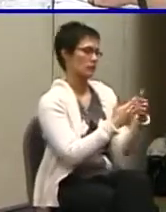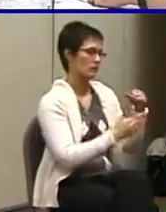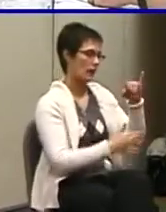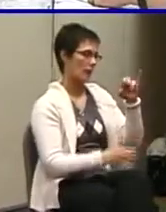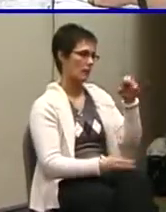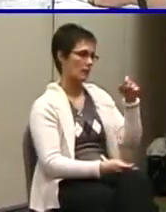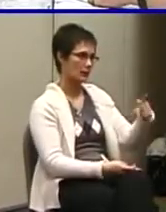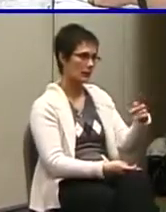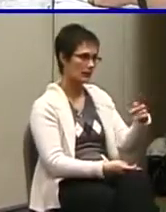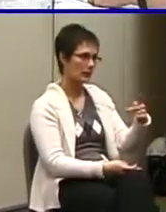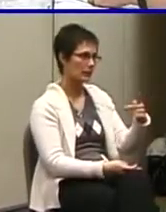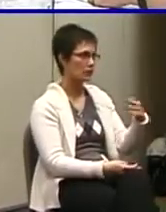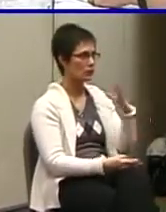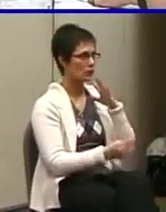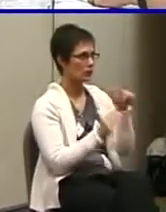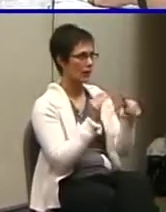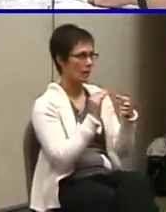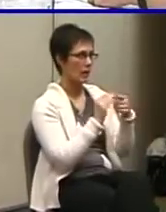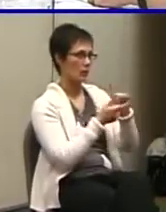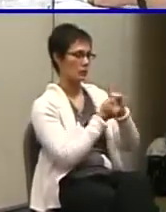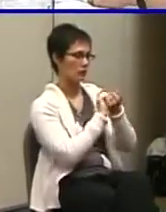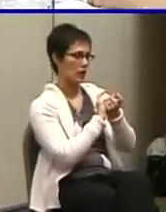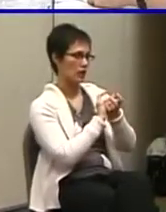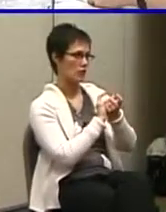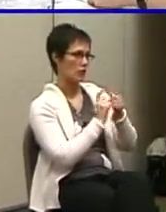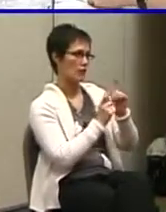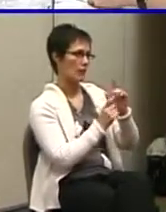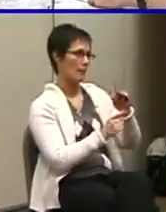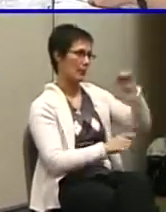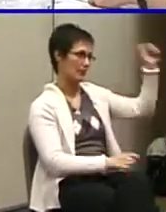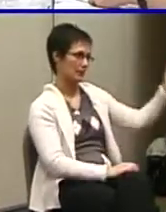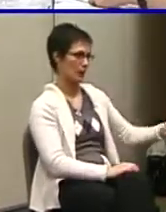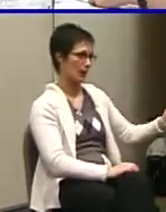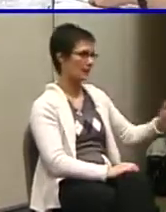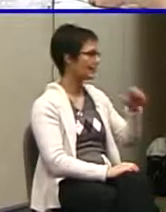actually kind of thinking about maybe a change of placement, not because of behavior, but due to